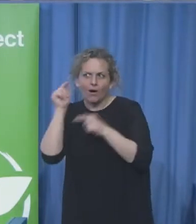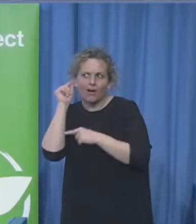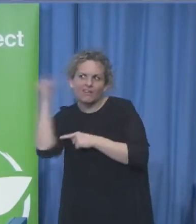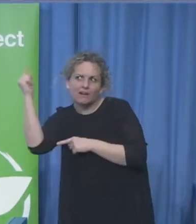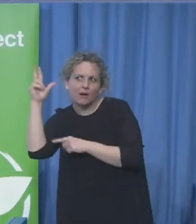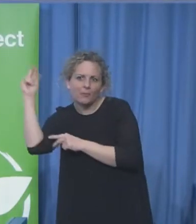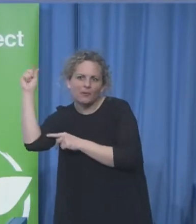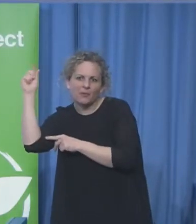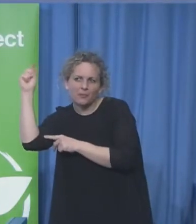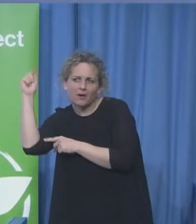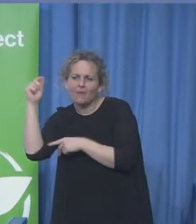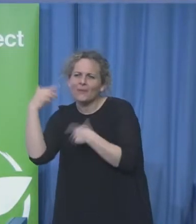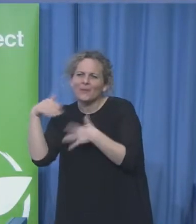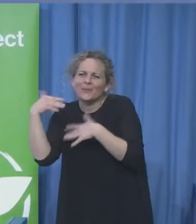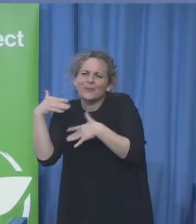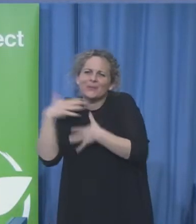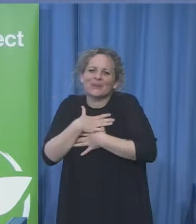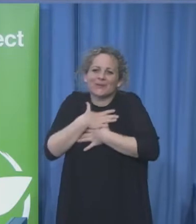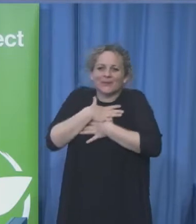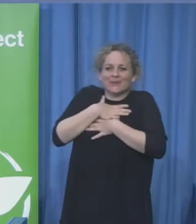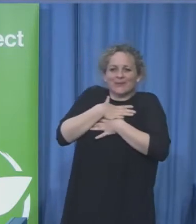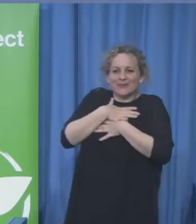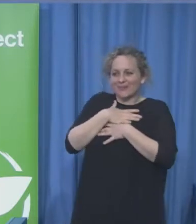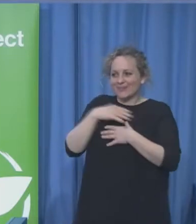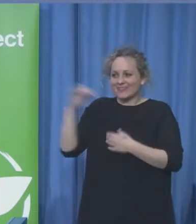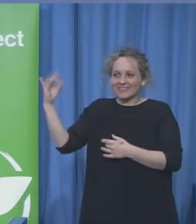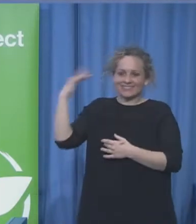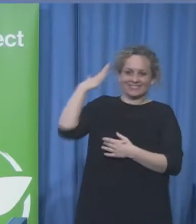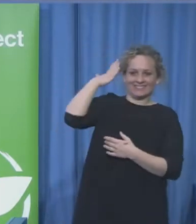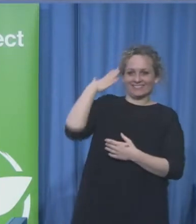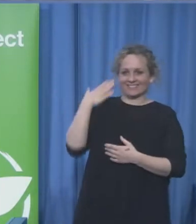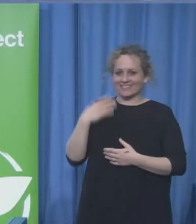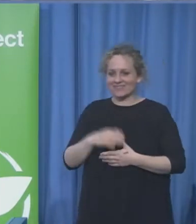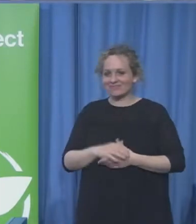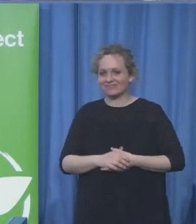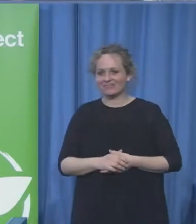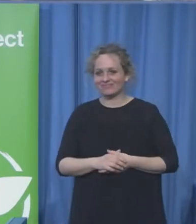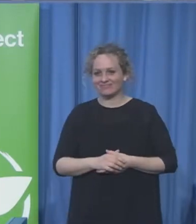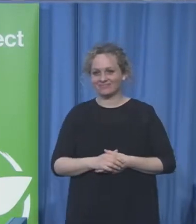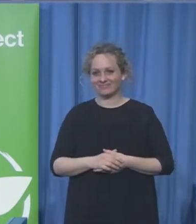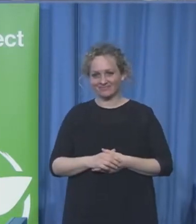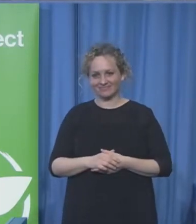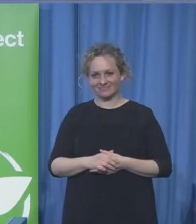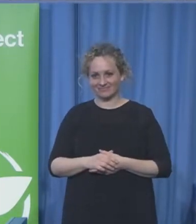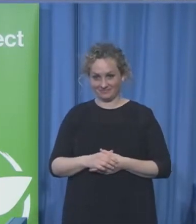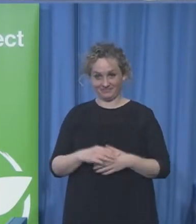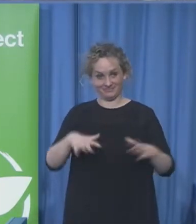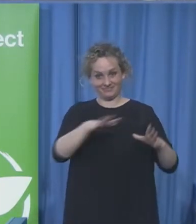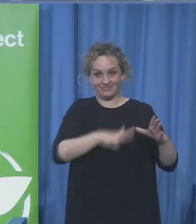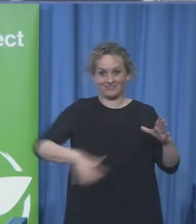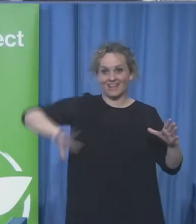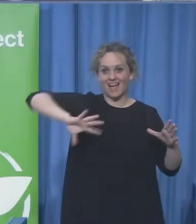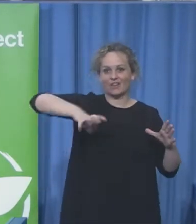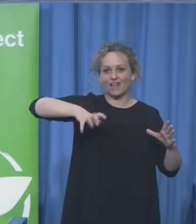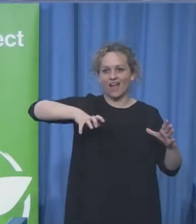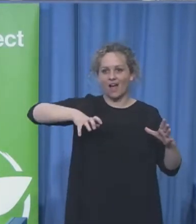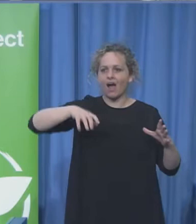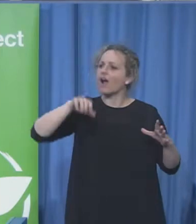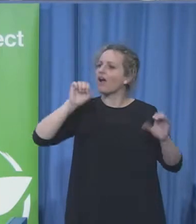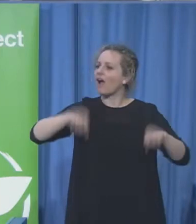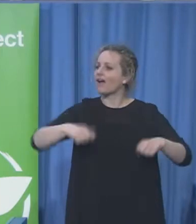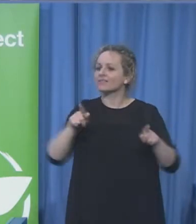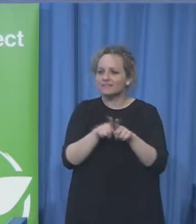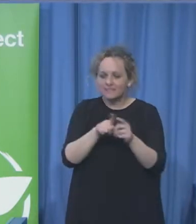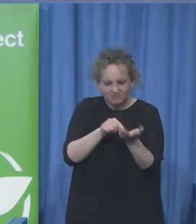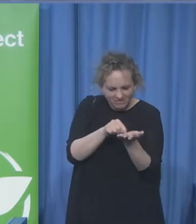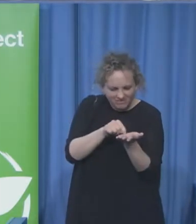around. Ecuador is the best producer of the best cocoa beans in the world. We visit different cacao plantations, visit the people that